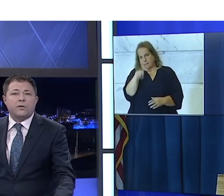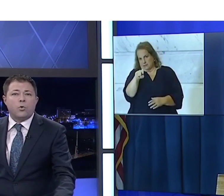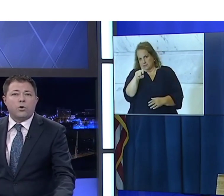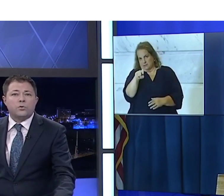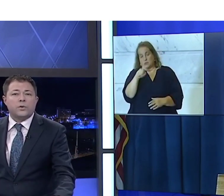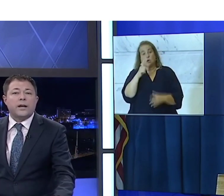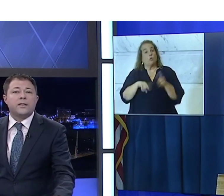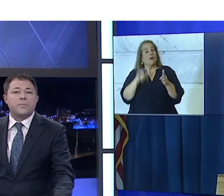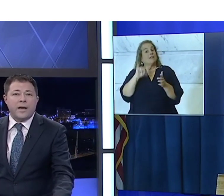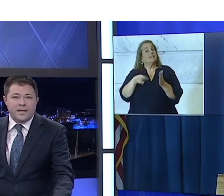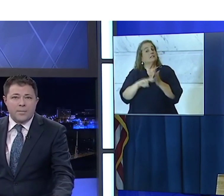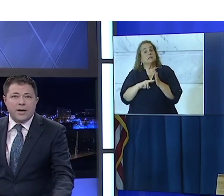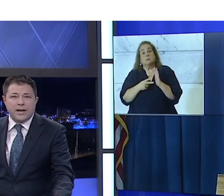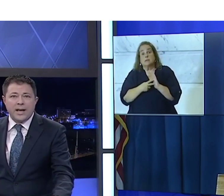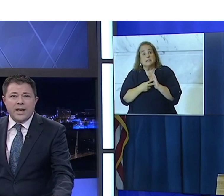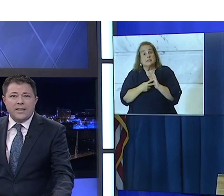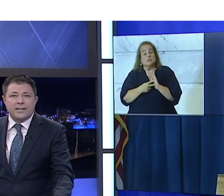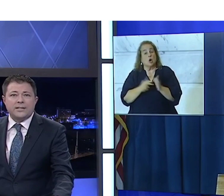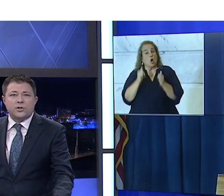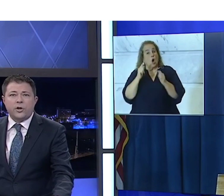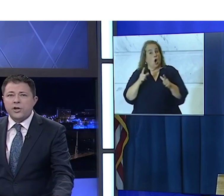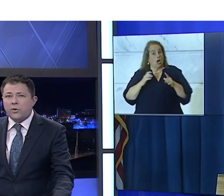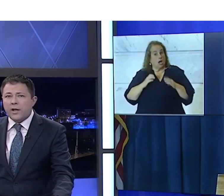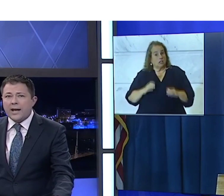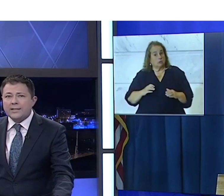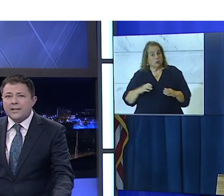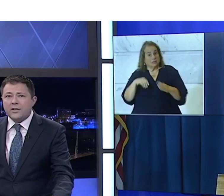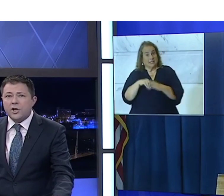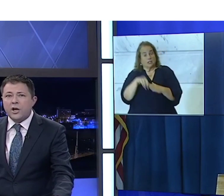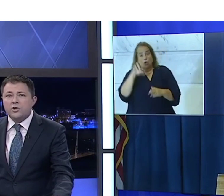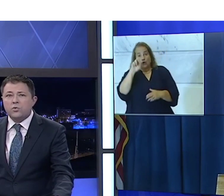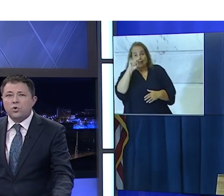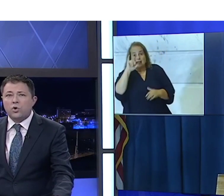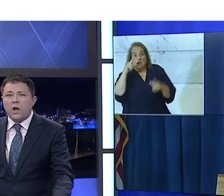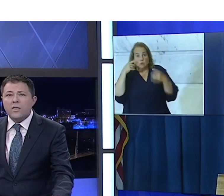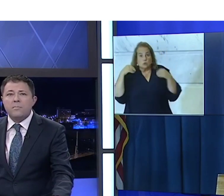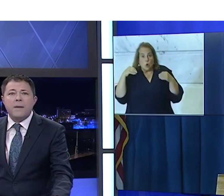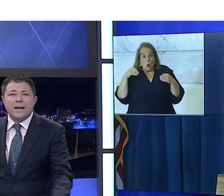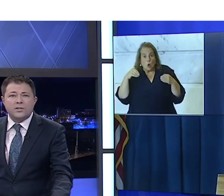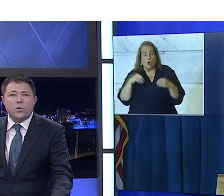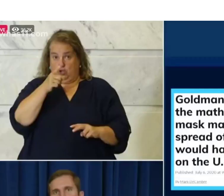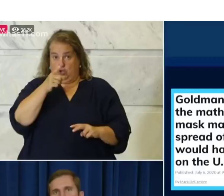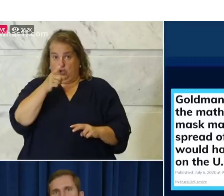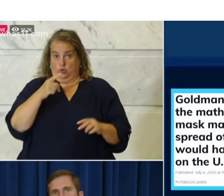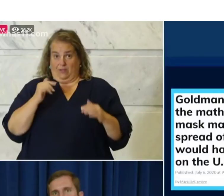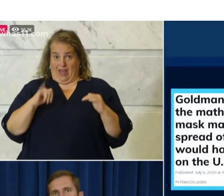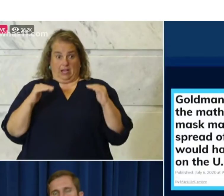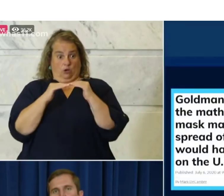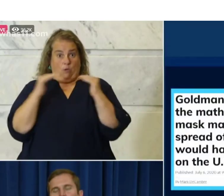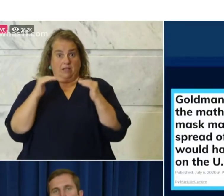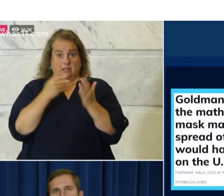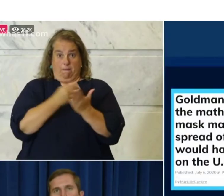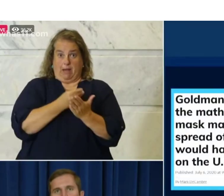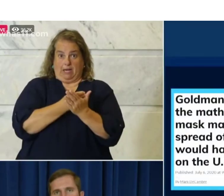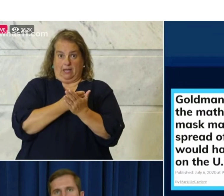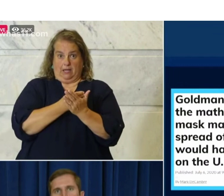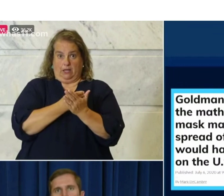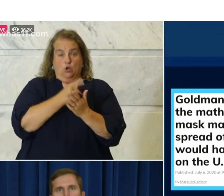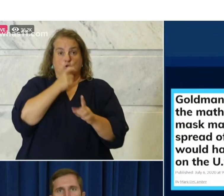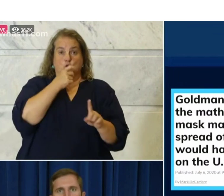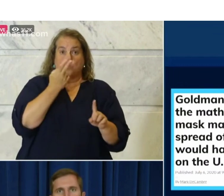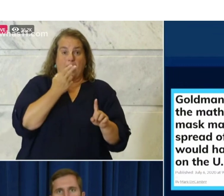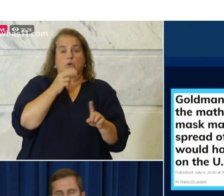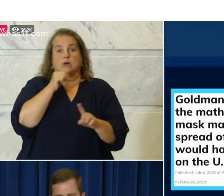executive orders related to the pandemic, the state's attorney general asked that the judge rule on the mask order. Means $10.4